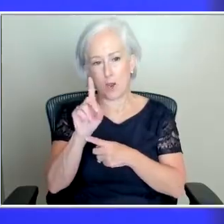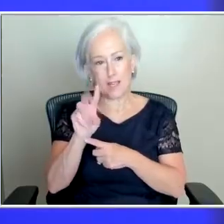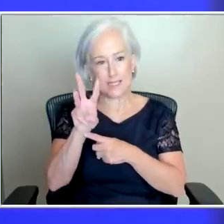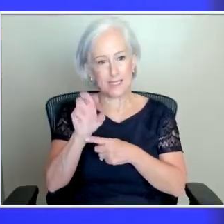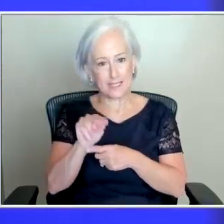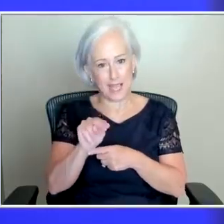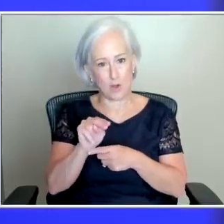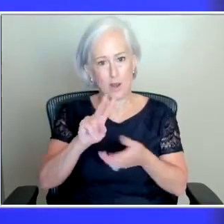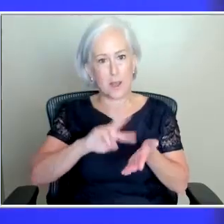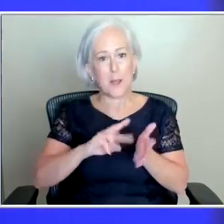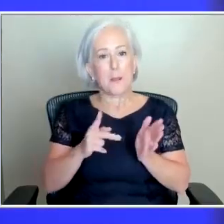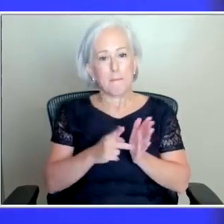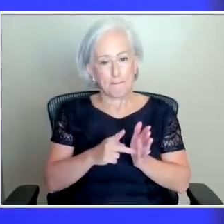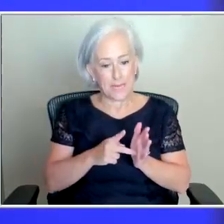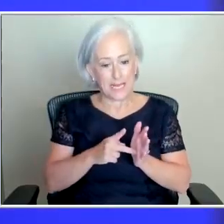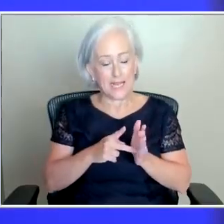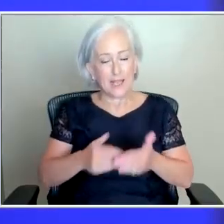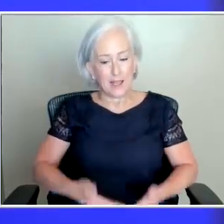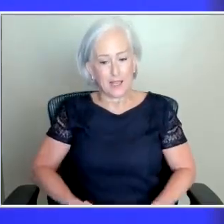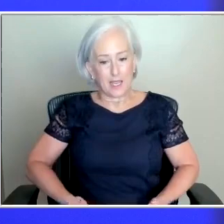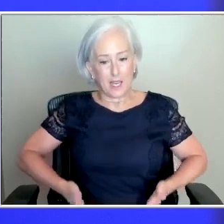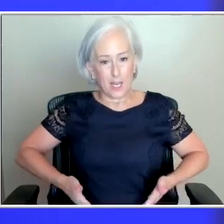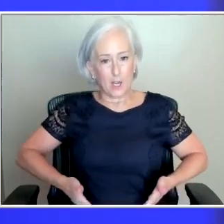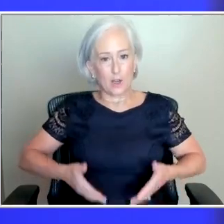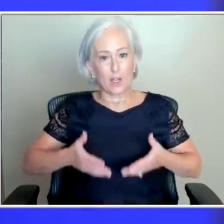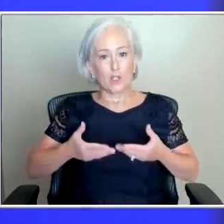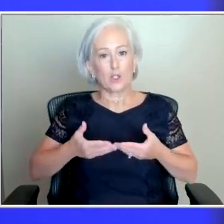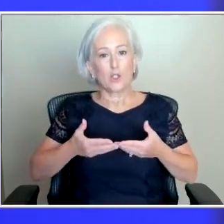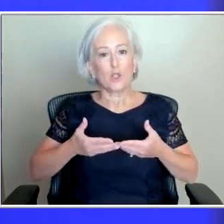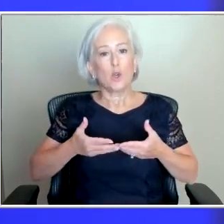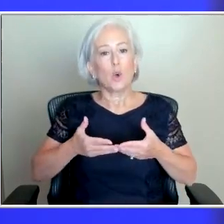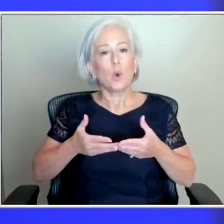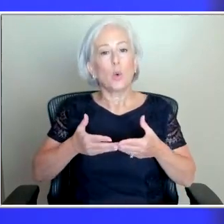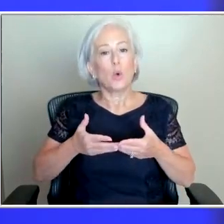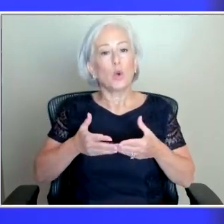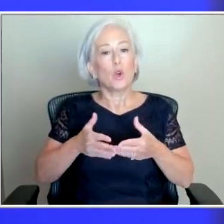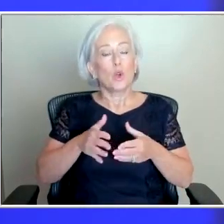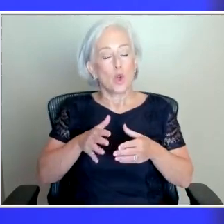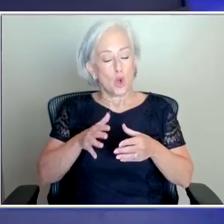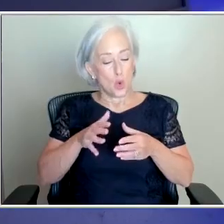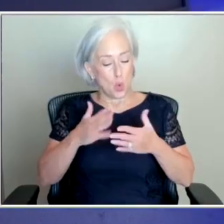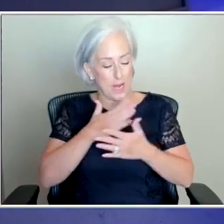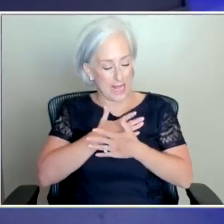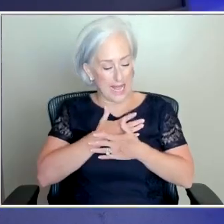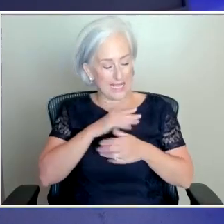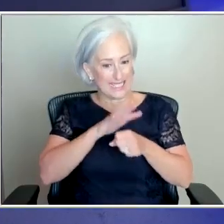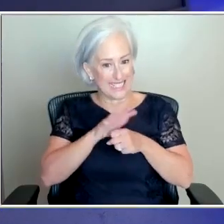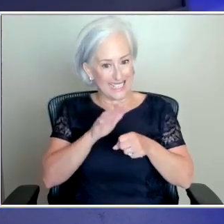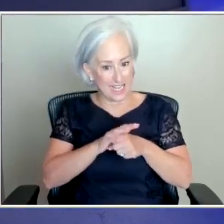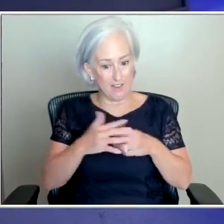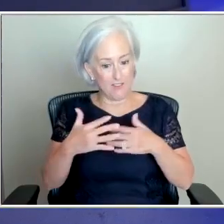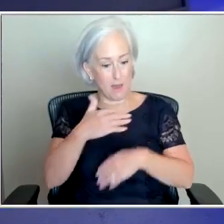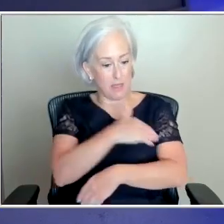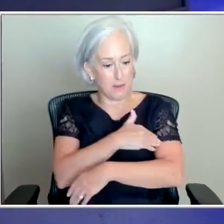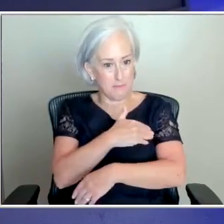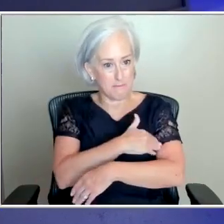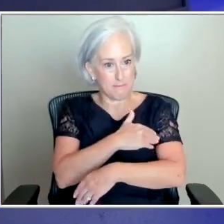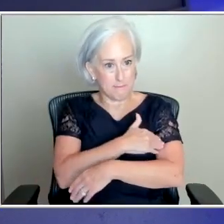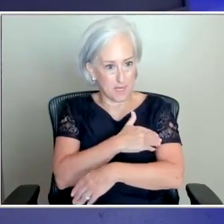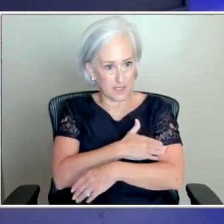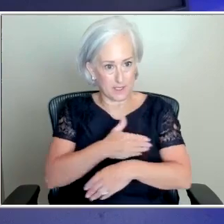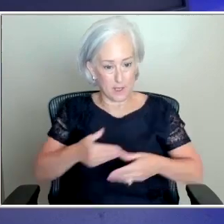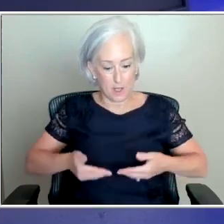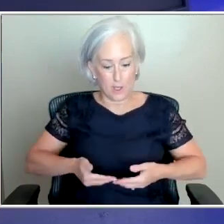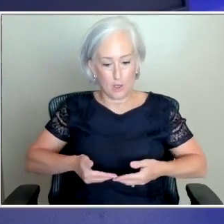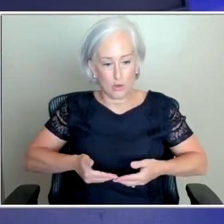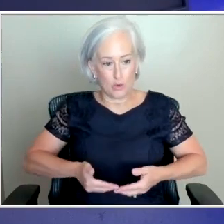able to relax your pelvic floor sufficiently in order to push out babies or bowel movements. Okay. So the pelvic floor drops and opens. So